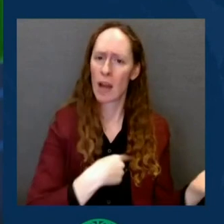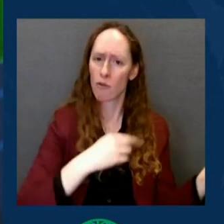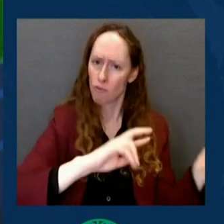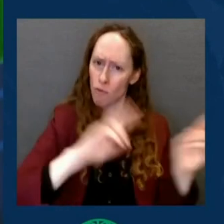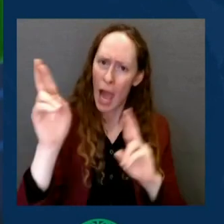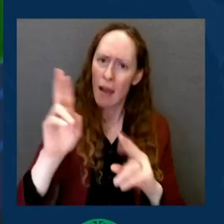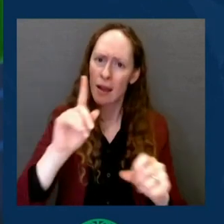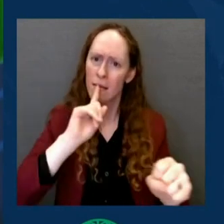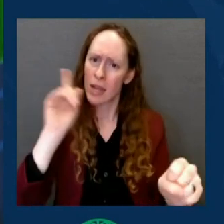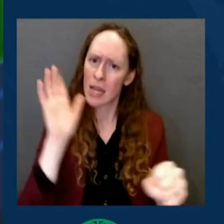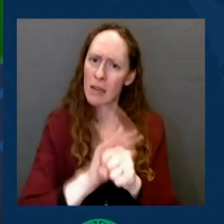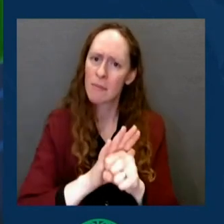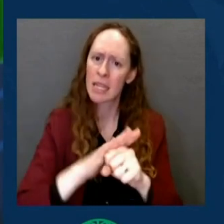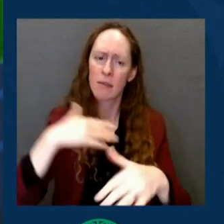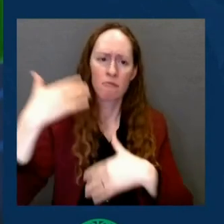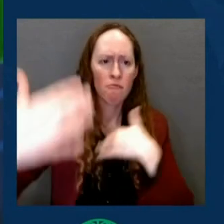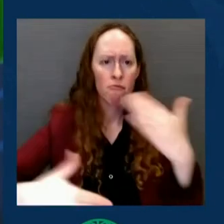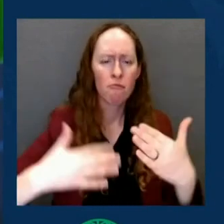for